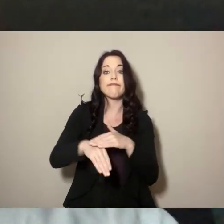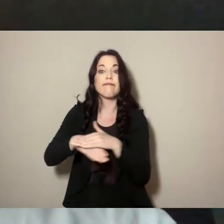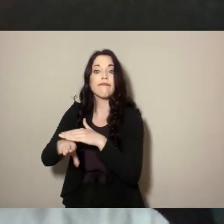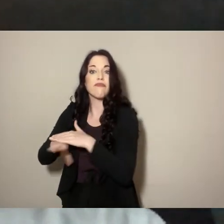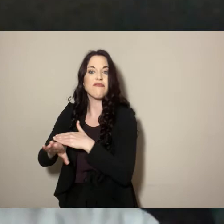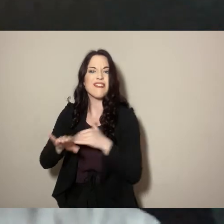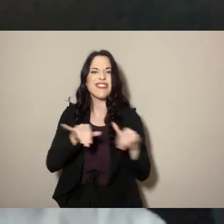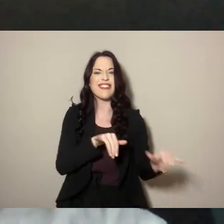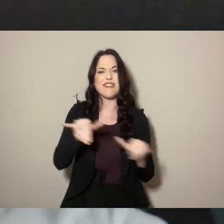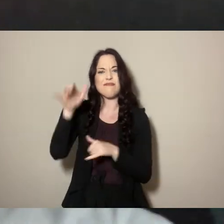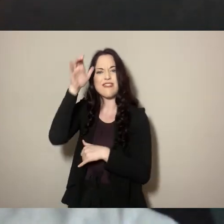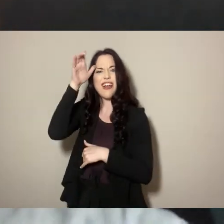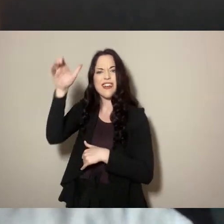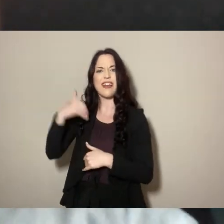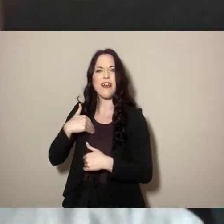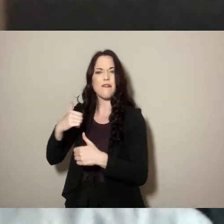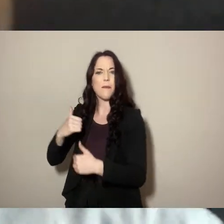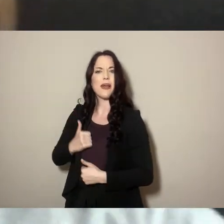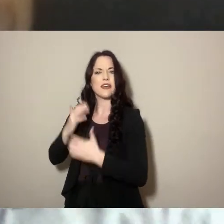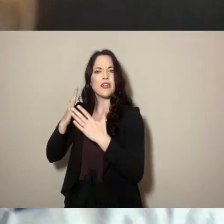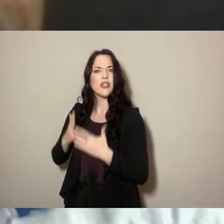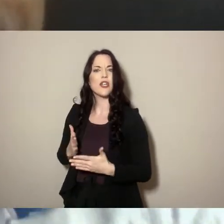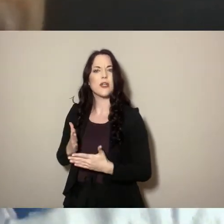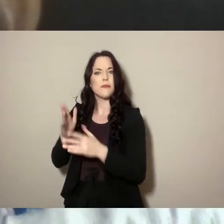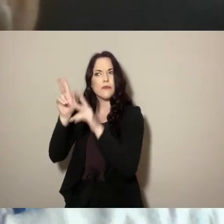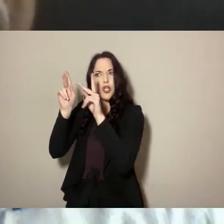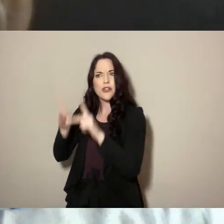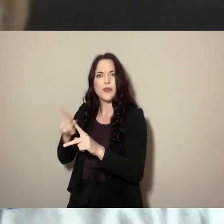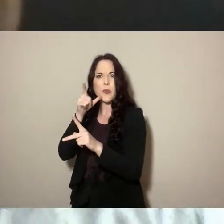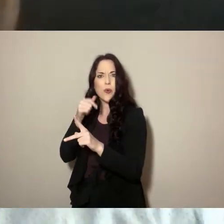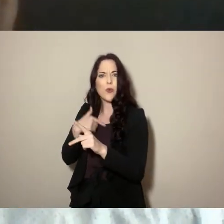archer with wonderful new arrows.